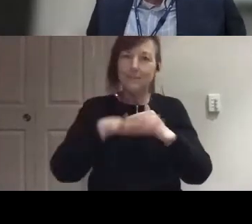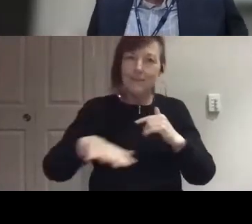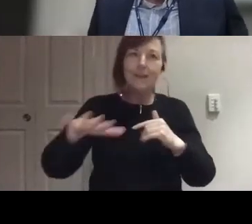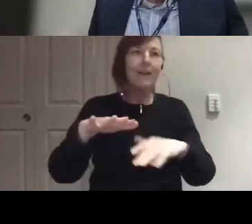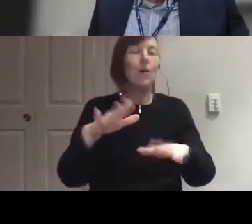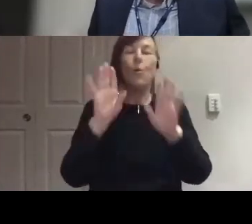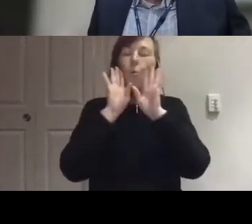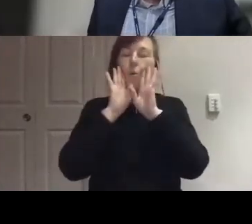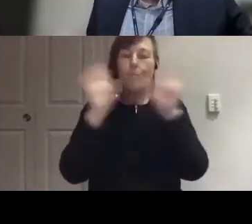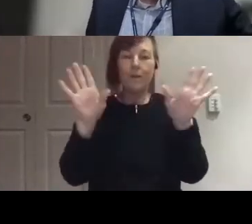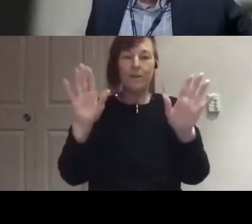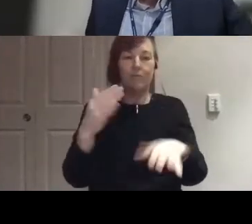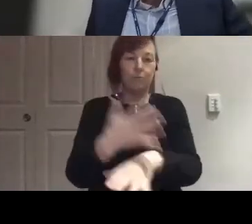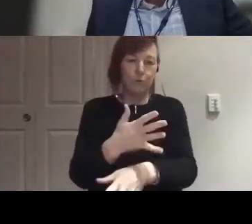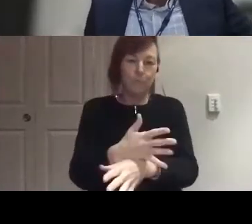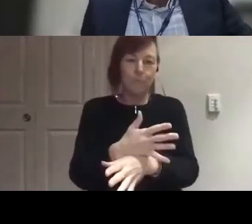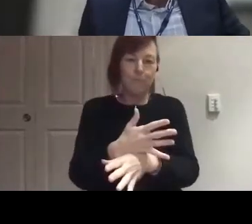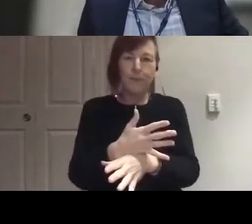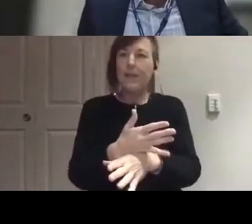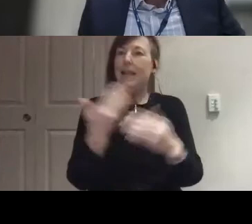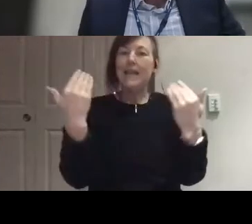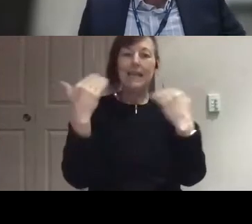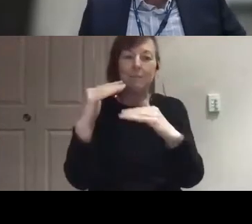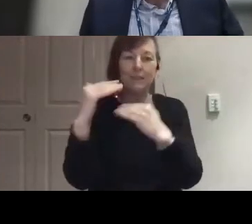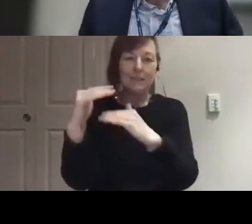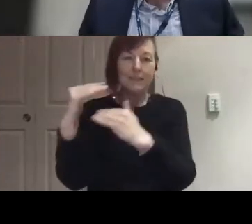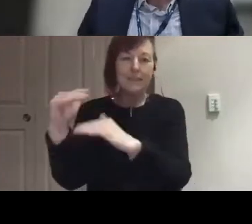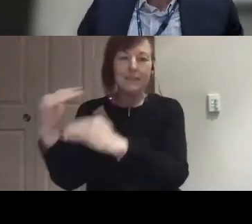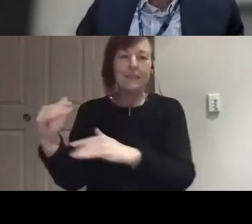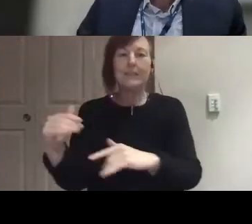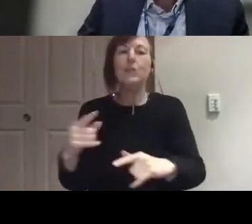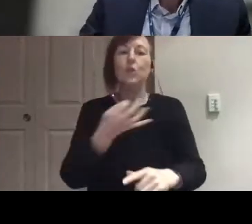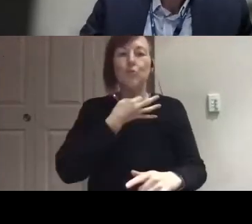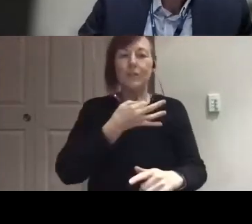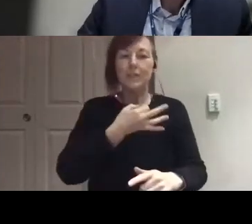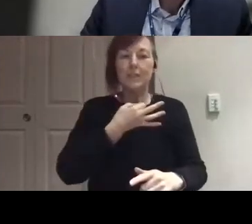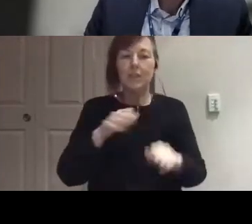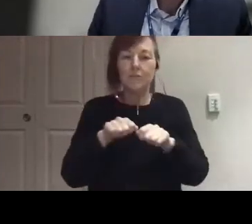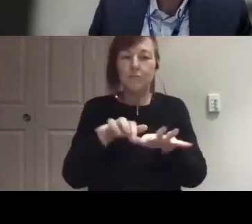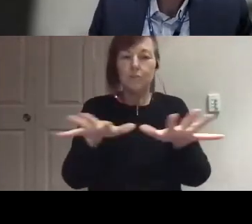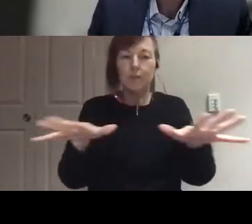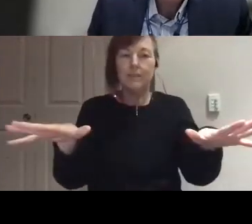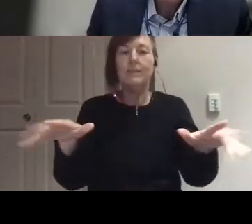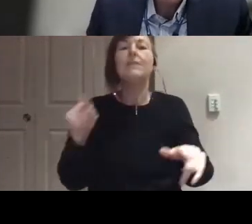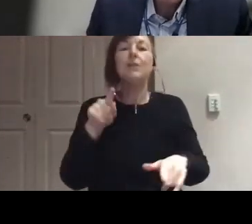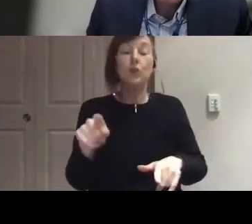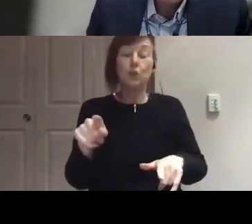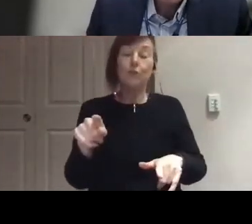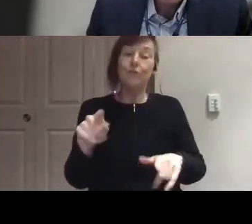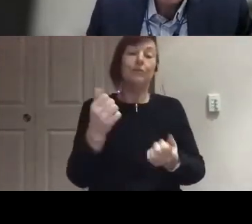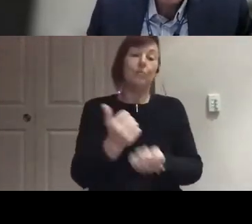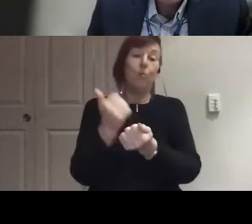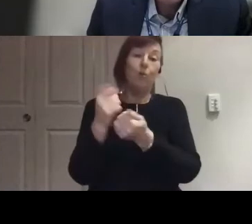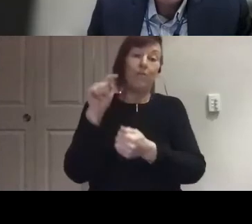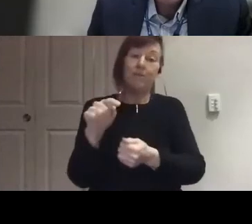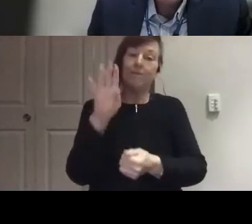its stride an outbreak very, very quickly. So you've done this before, and you've got a good reputation for